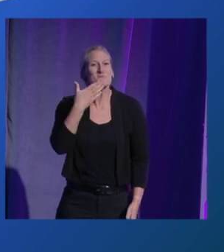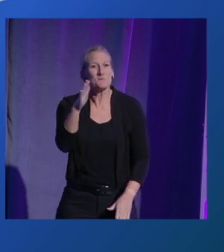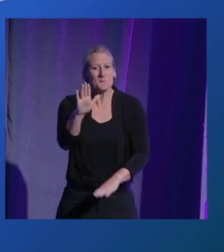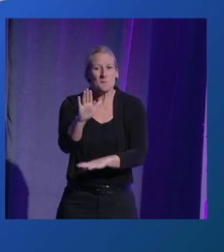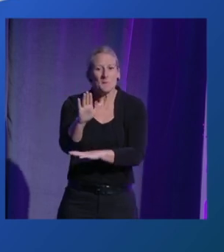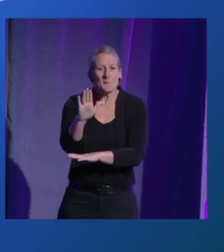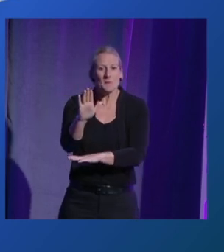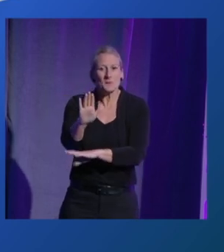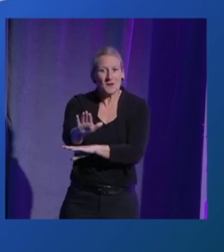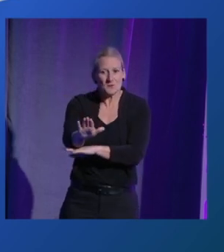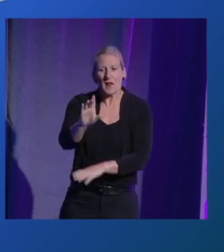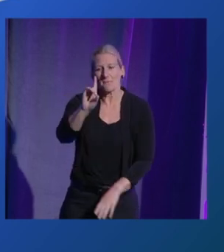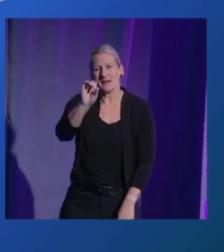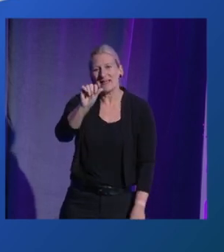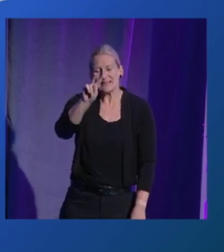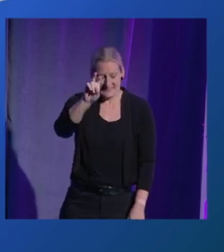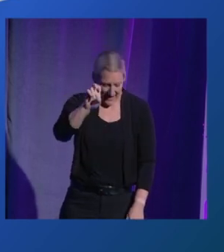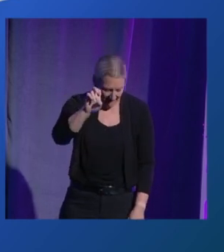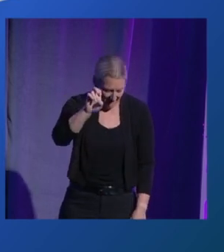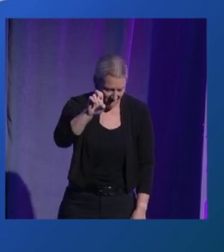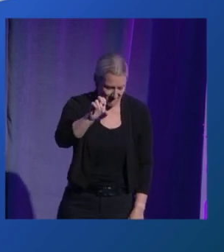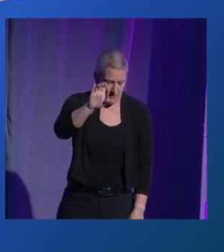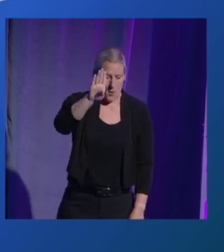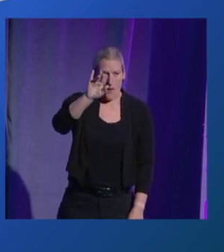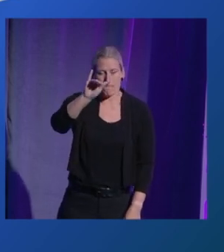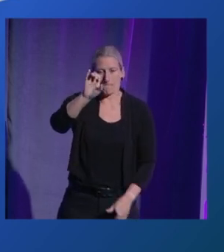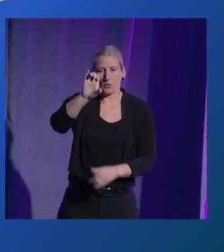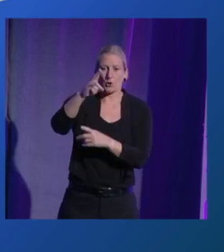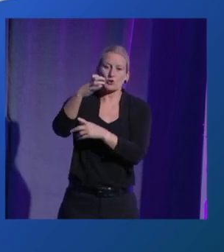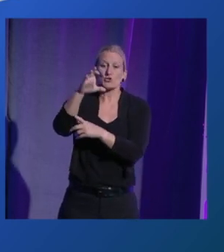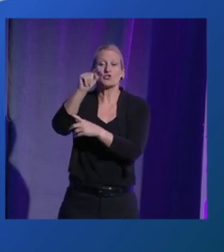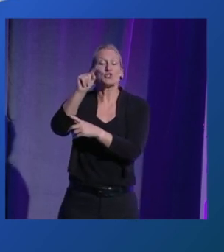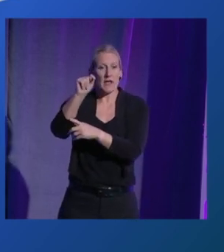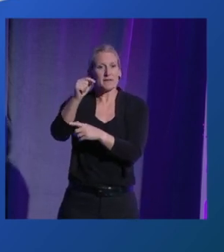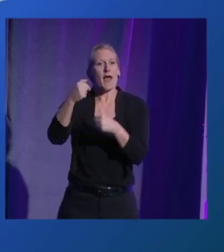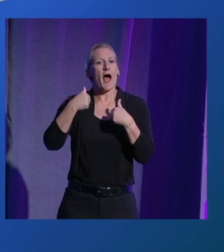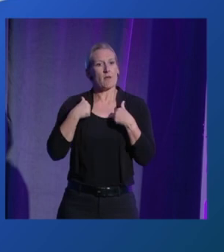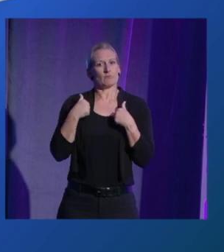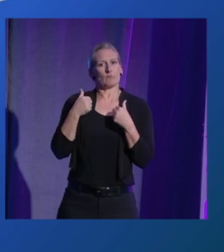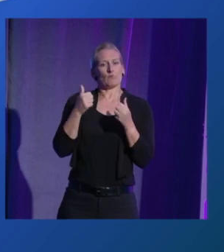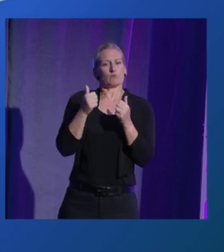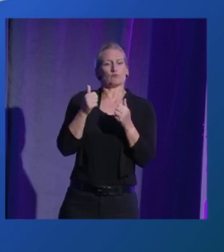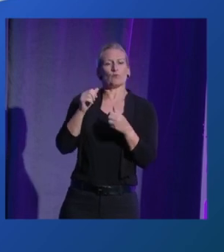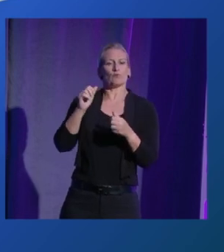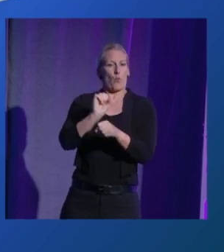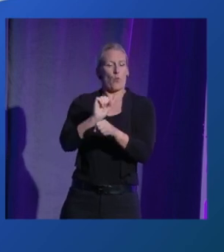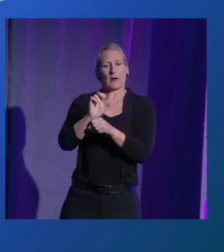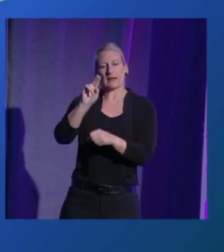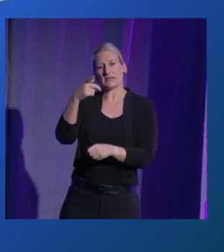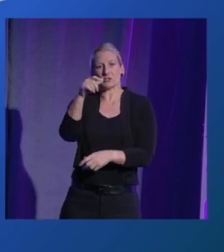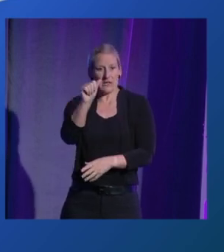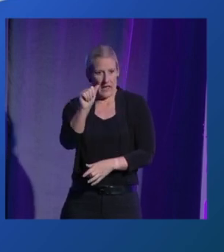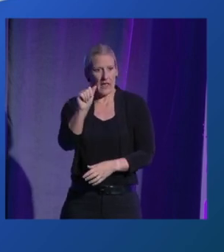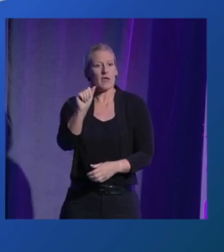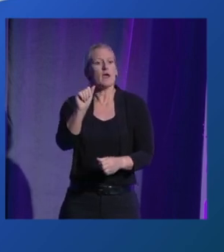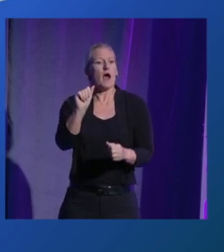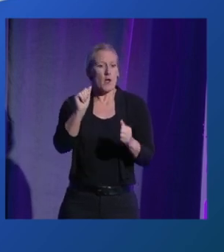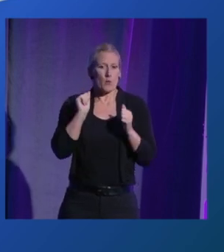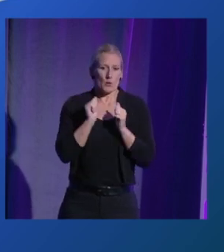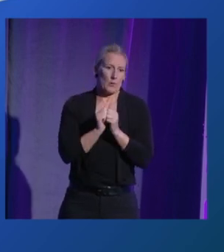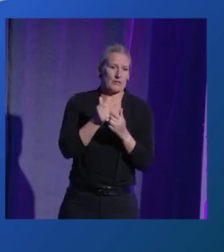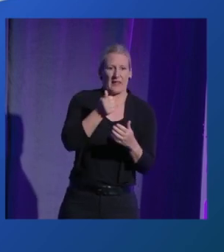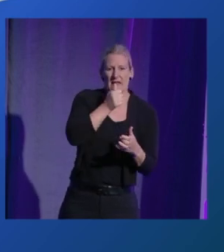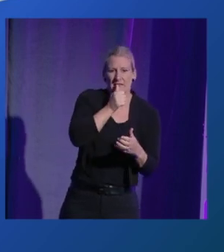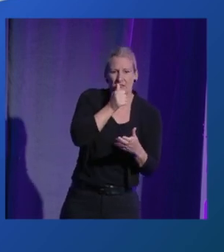name is Dave brette I'm with NGA I'm the national jant officer for economic security threat Finance or counter Financial